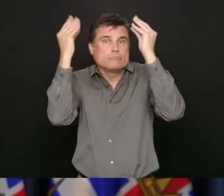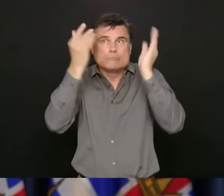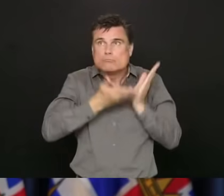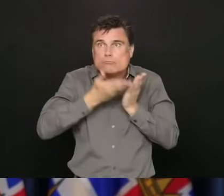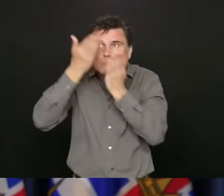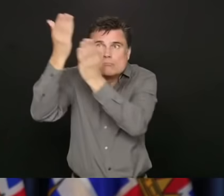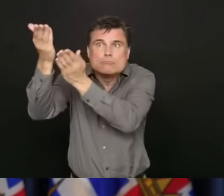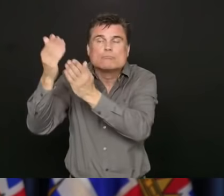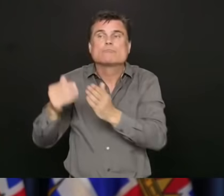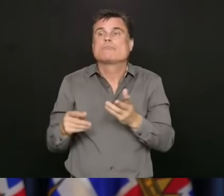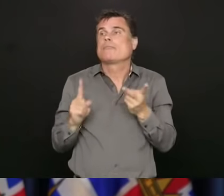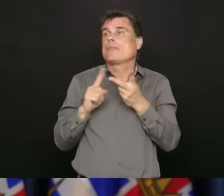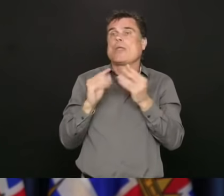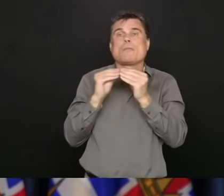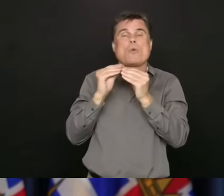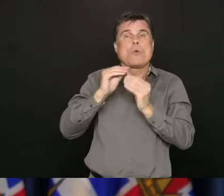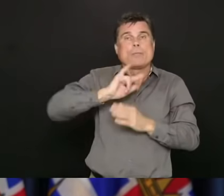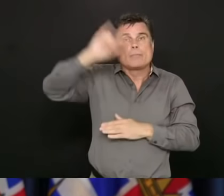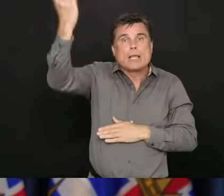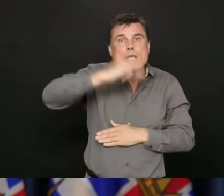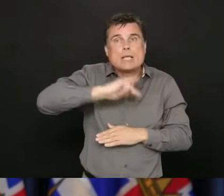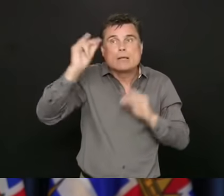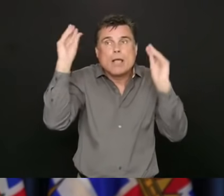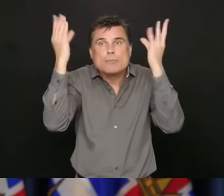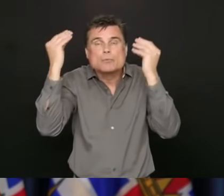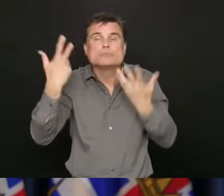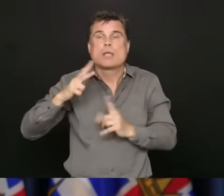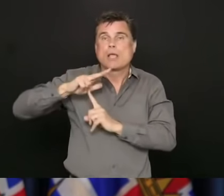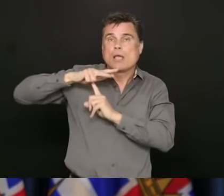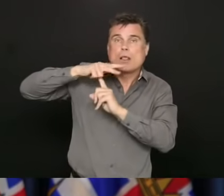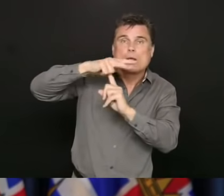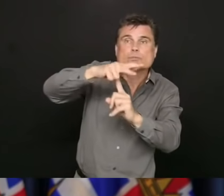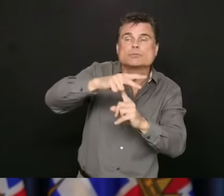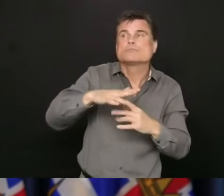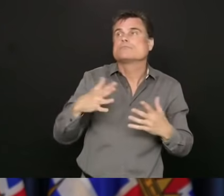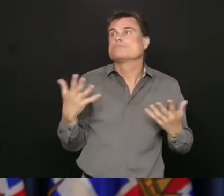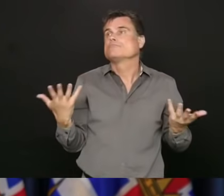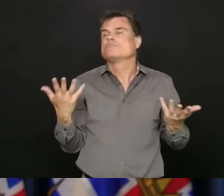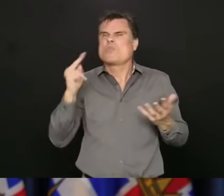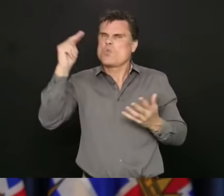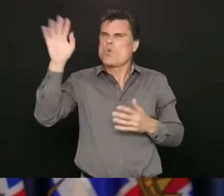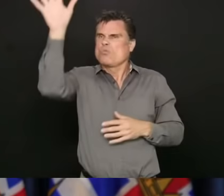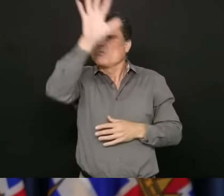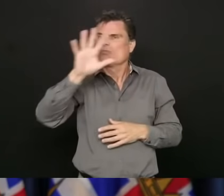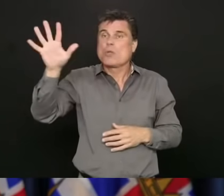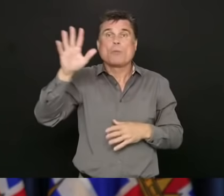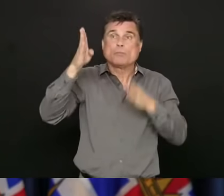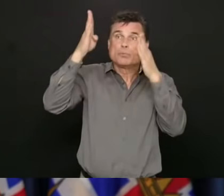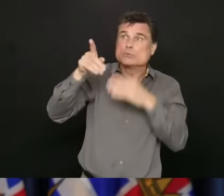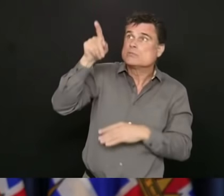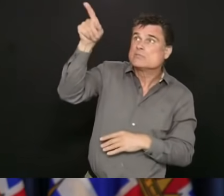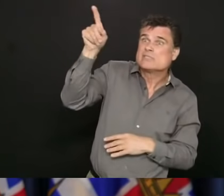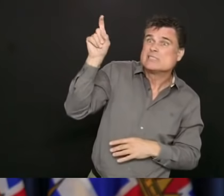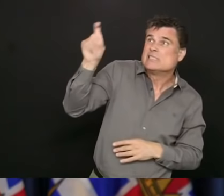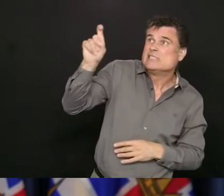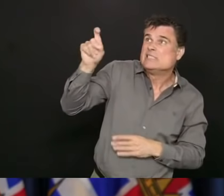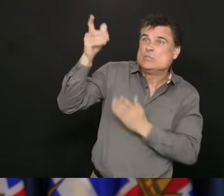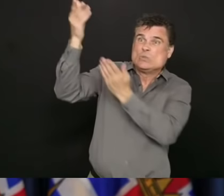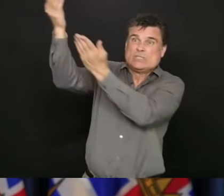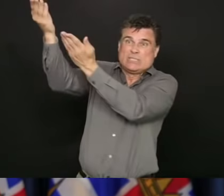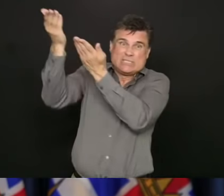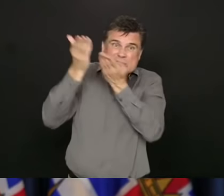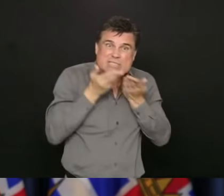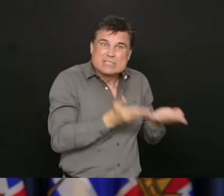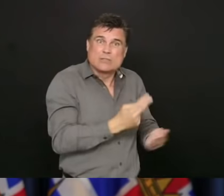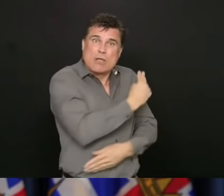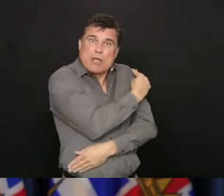get people to acute care facilities if they need them. So we've been developing a whole host of solutions to problems